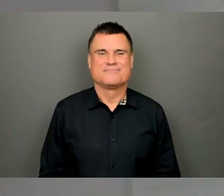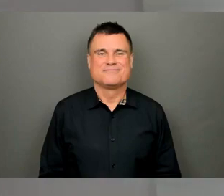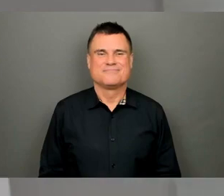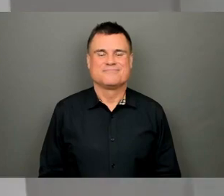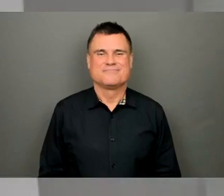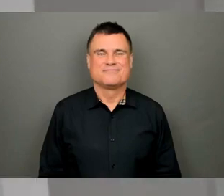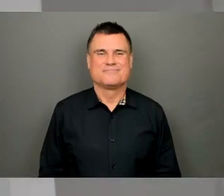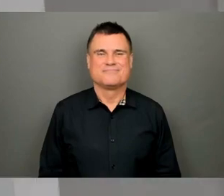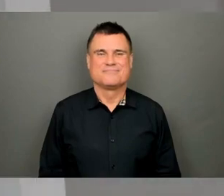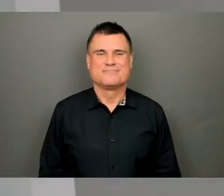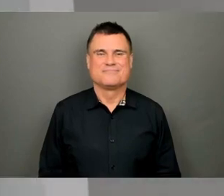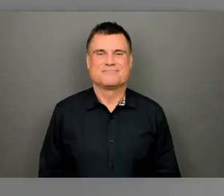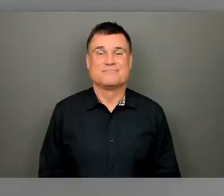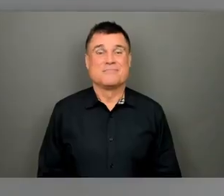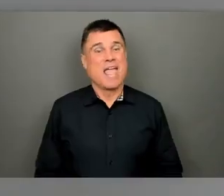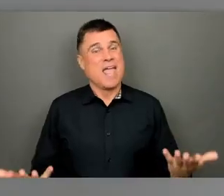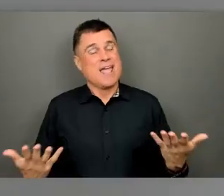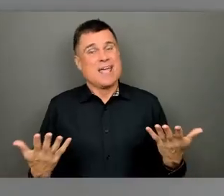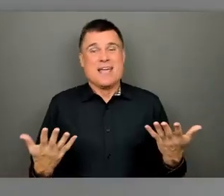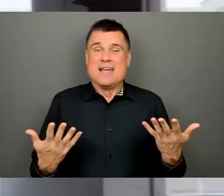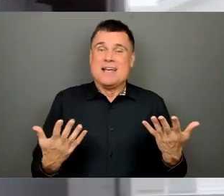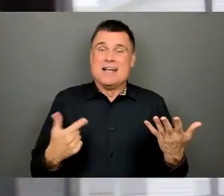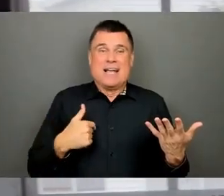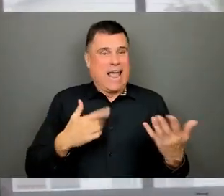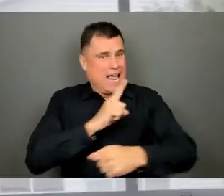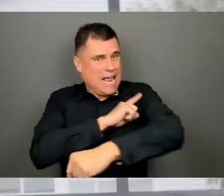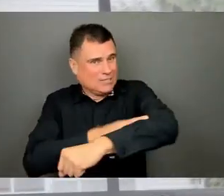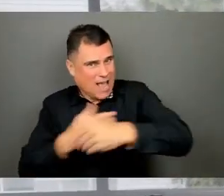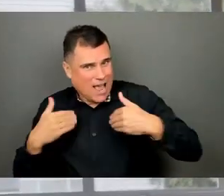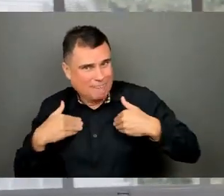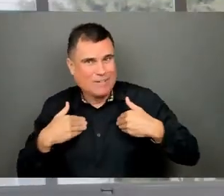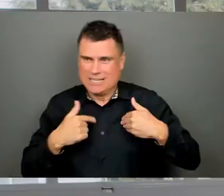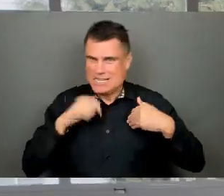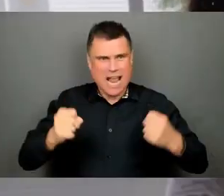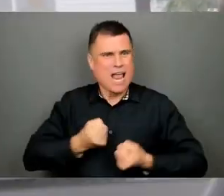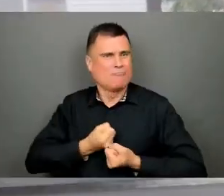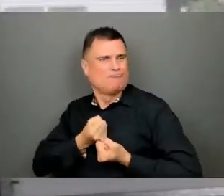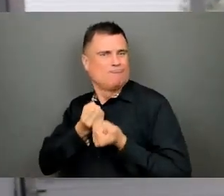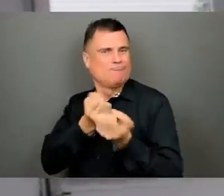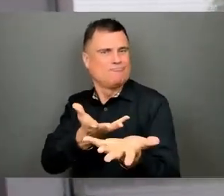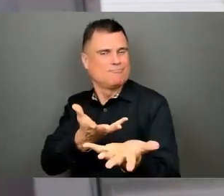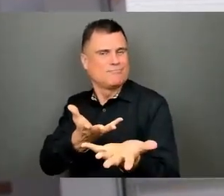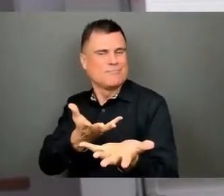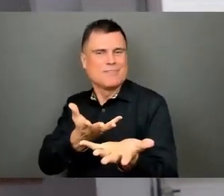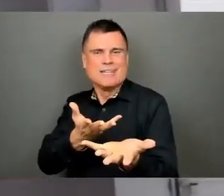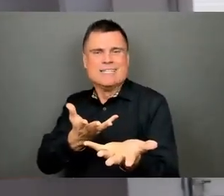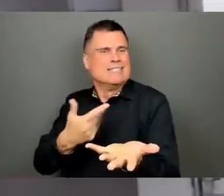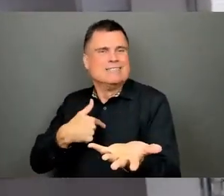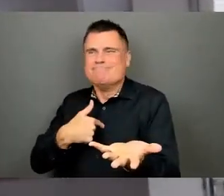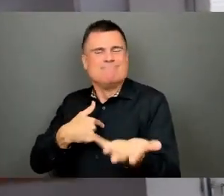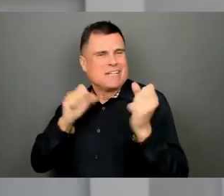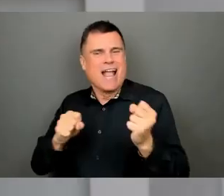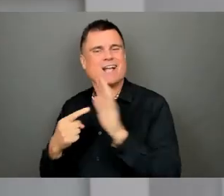badass. Makes me have energy and express myself and showcase my moves.